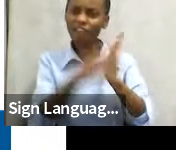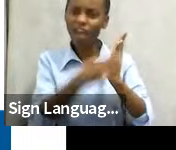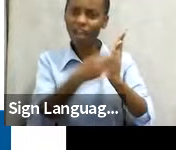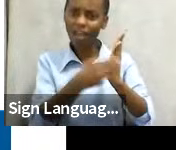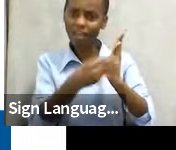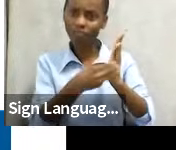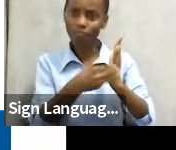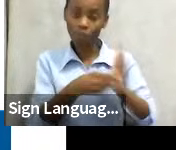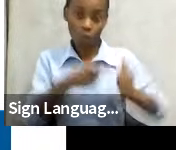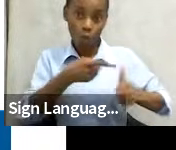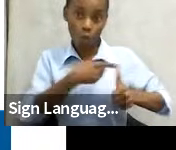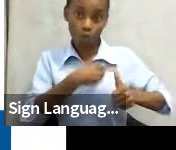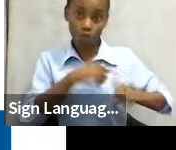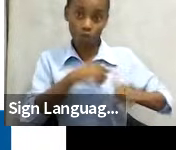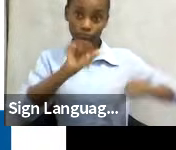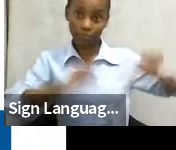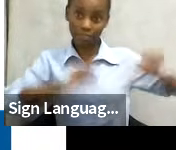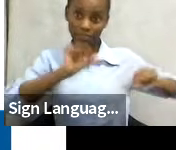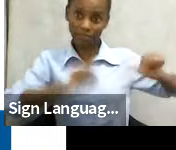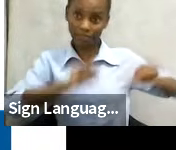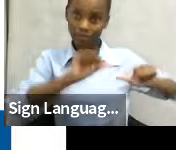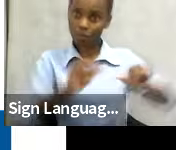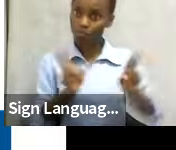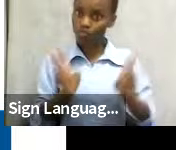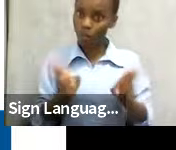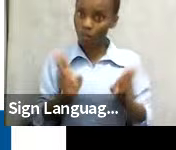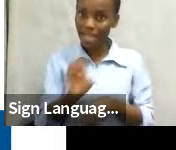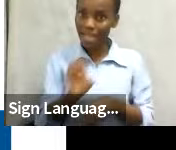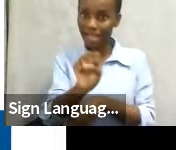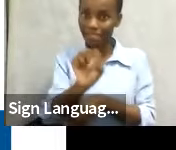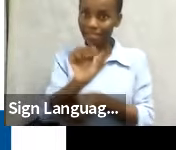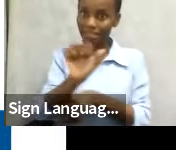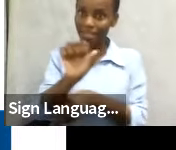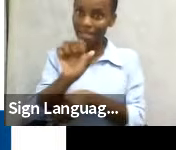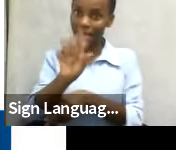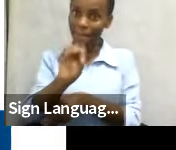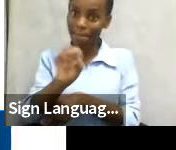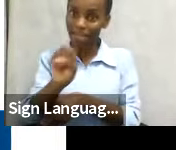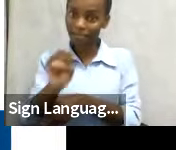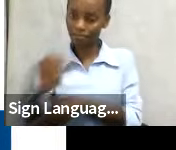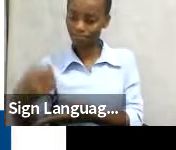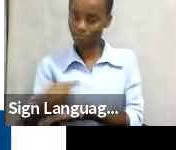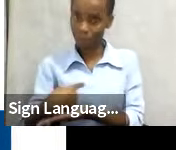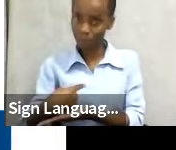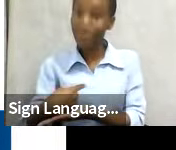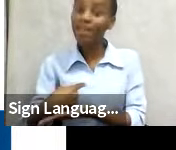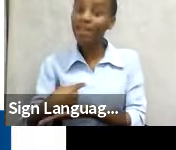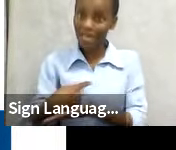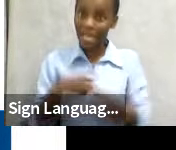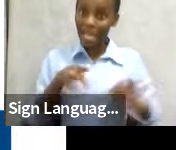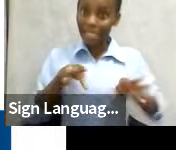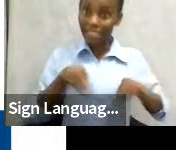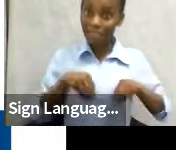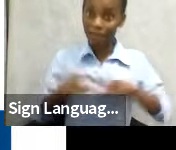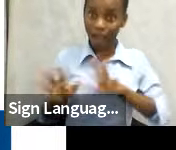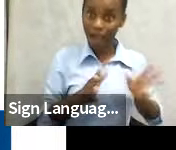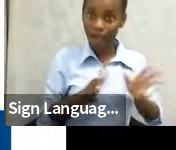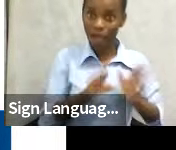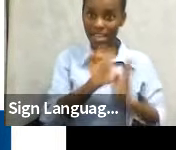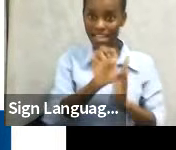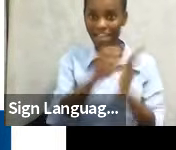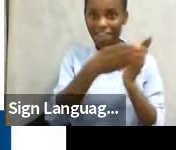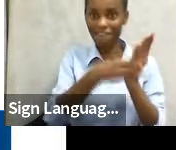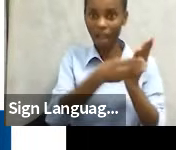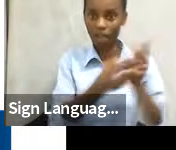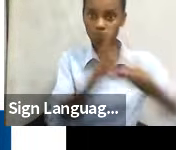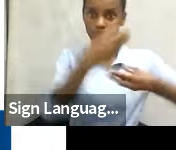assessment by SMS, but to accept it, you must be registered on e-filing or Mobi app. Log into e-filing